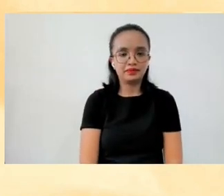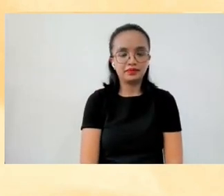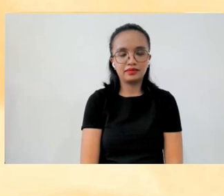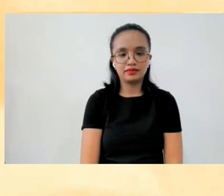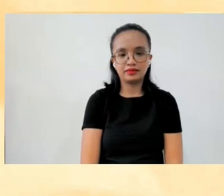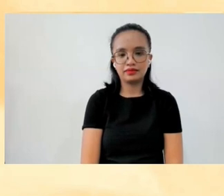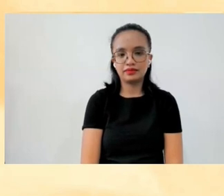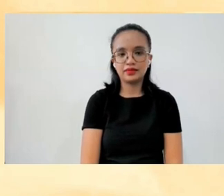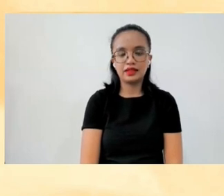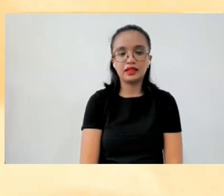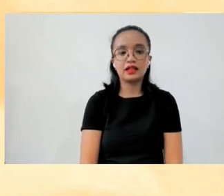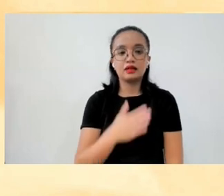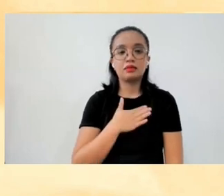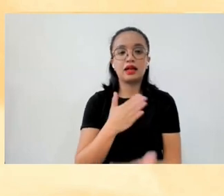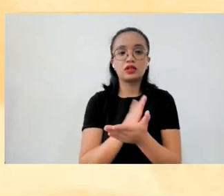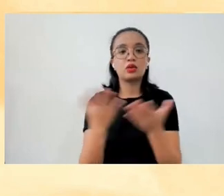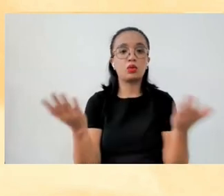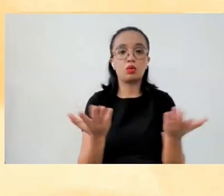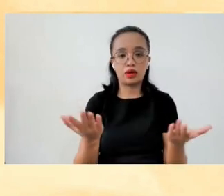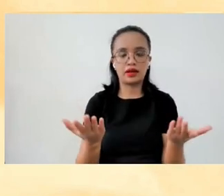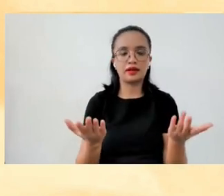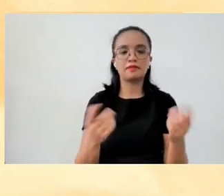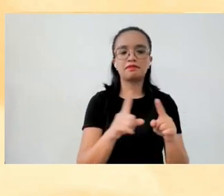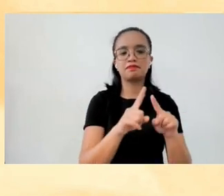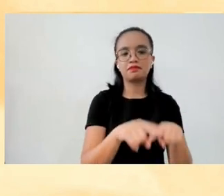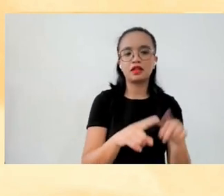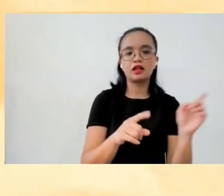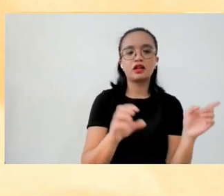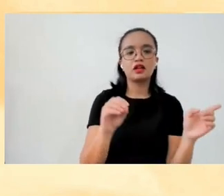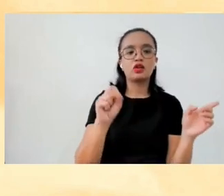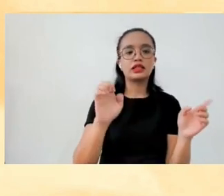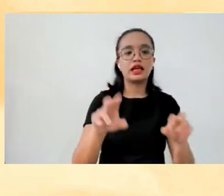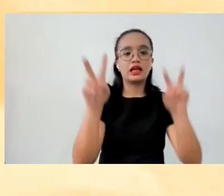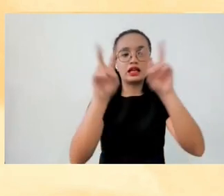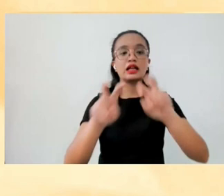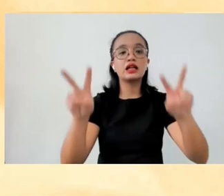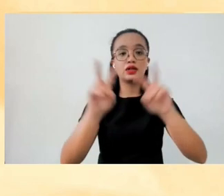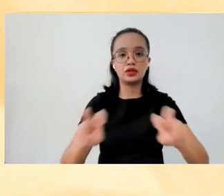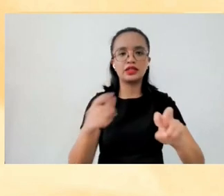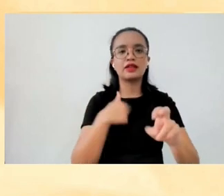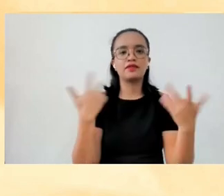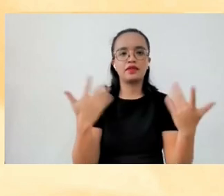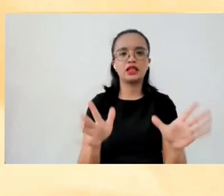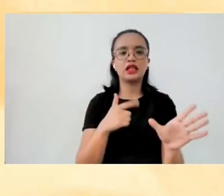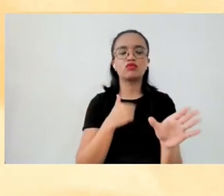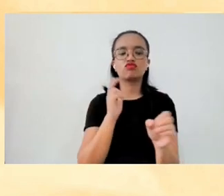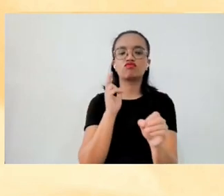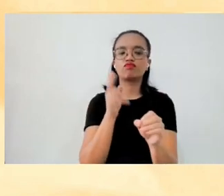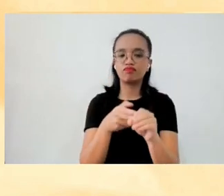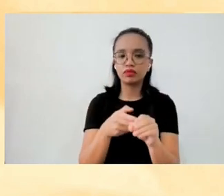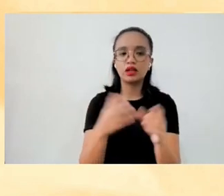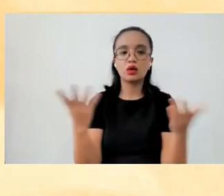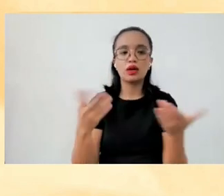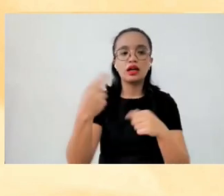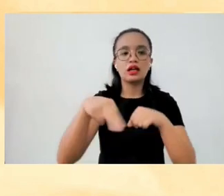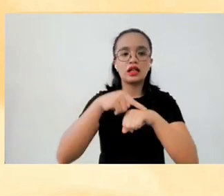Okay, so my sharing will be basically based on the OSAIC research that I have participated in, the national